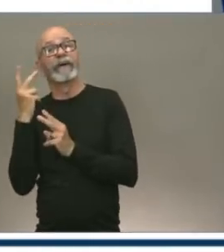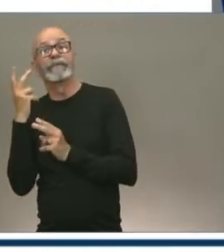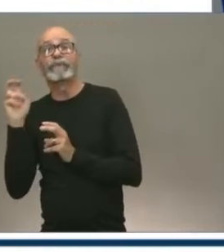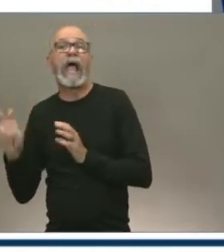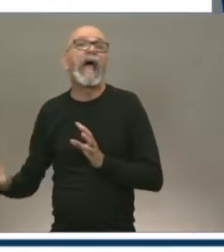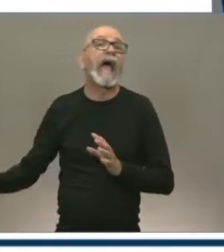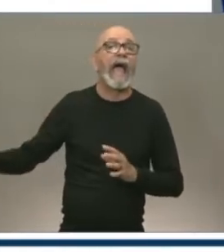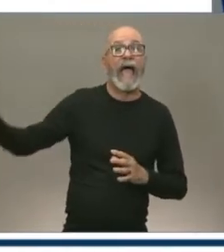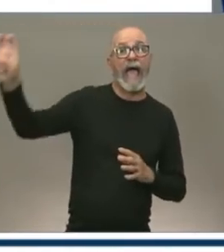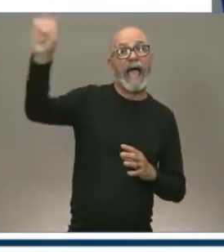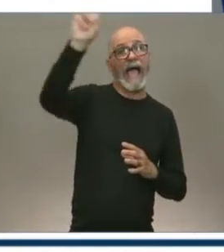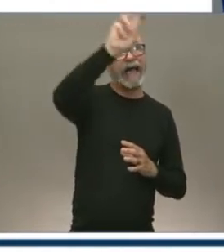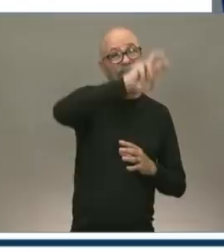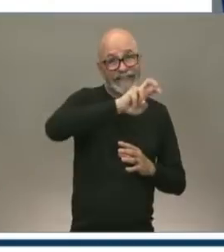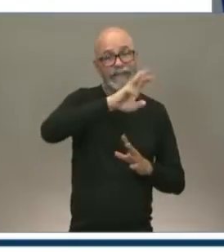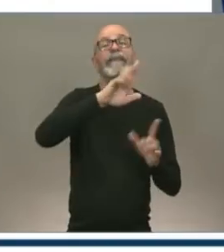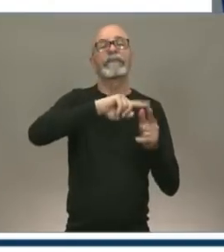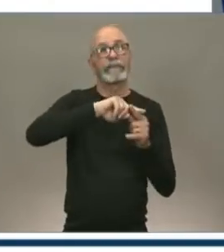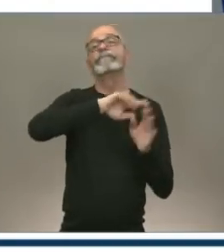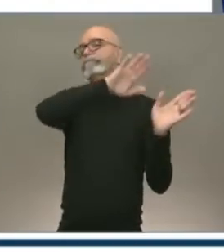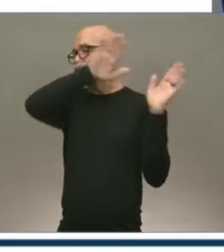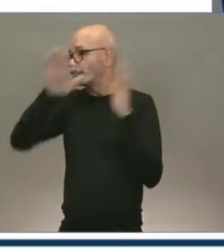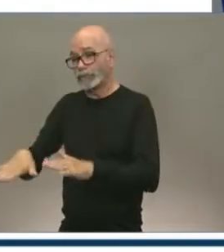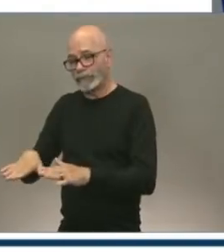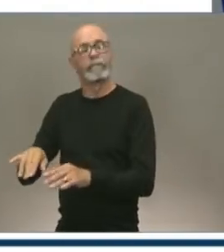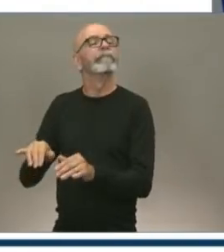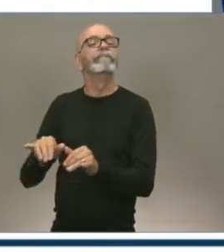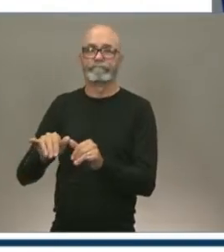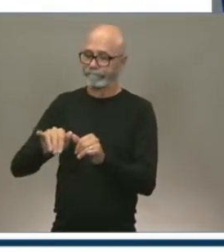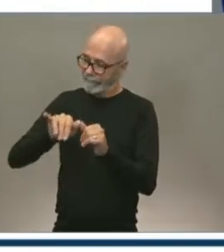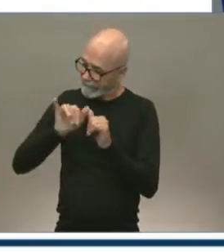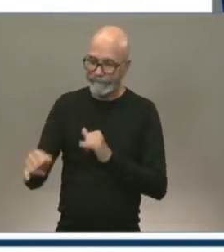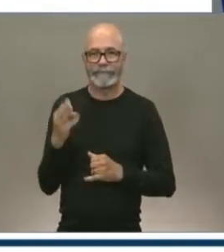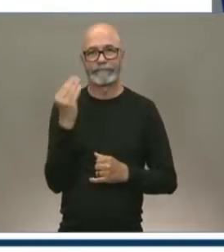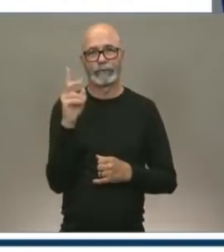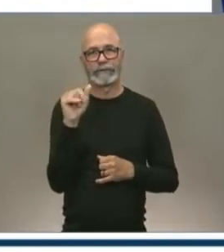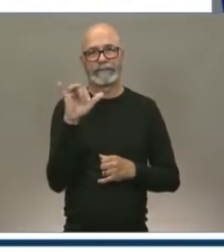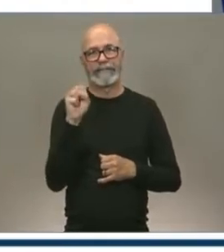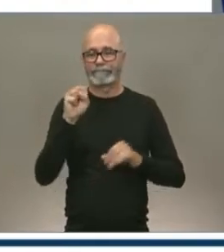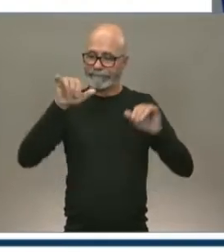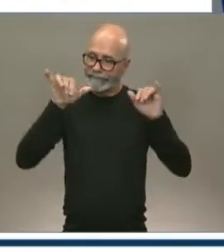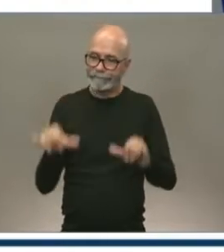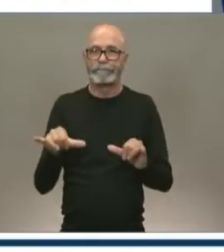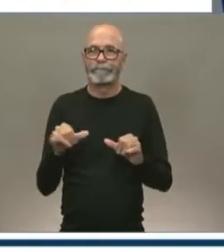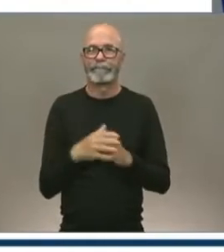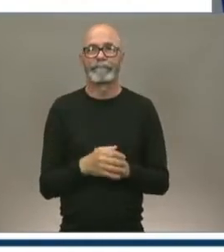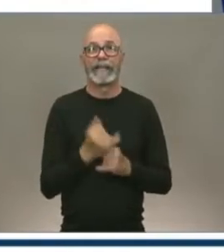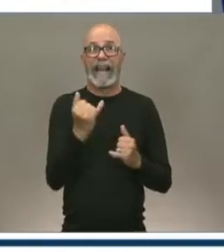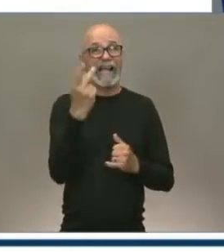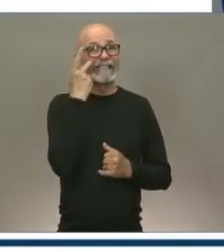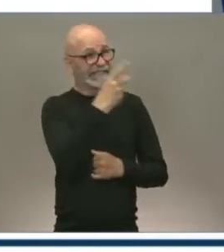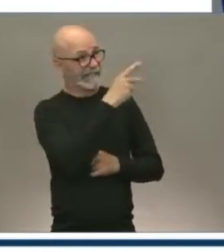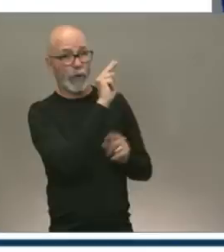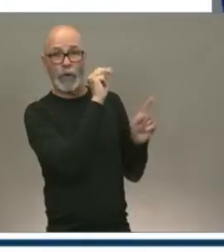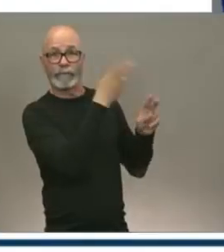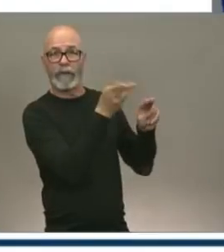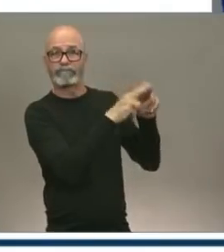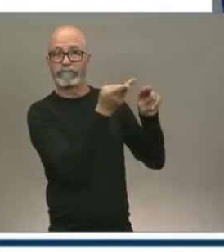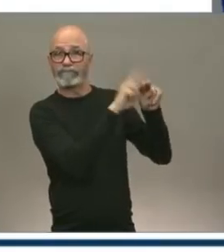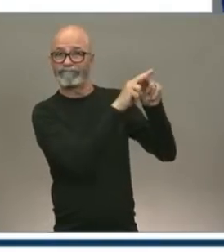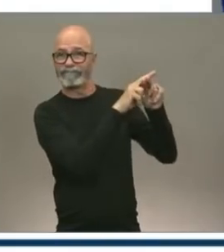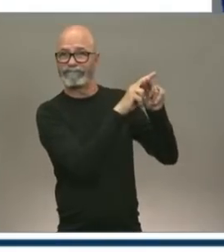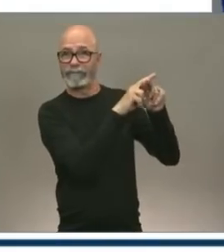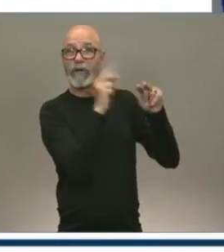is tough, I know, but it's necessary given what we are seeing across the border and in several other provinces where the cases